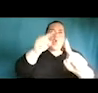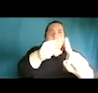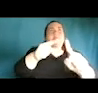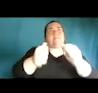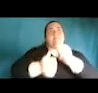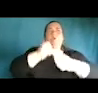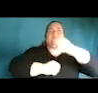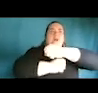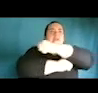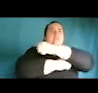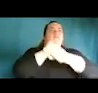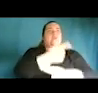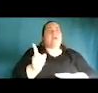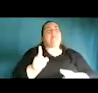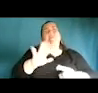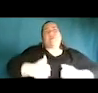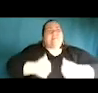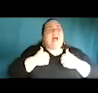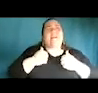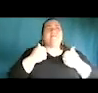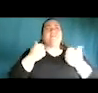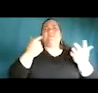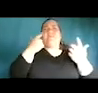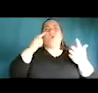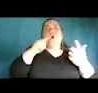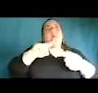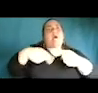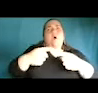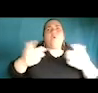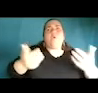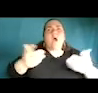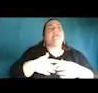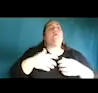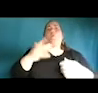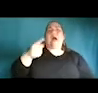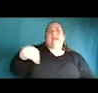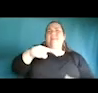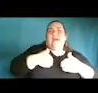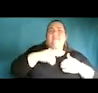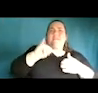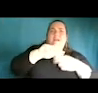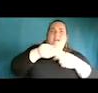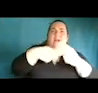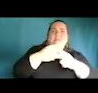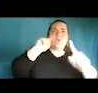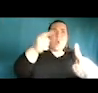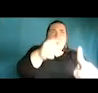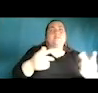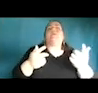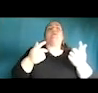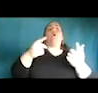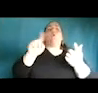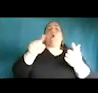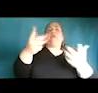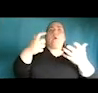about, why they seek the goals they do, where they want to go, and what they want to do. And if you could read the